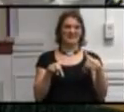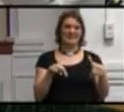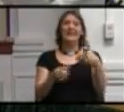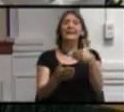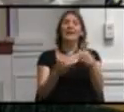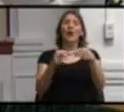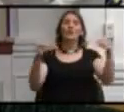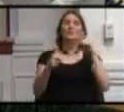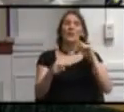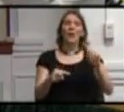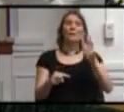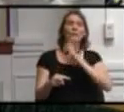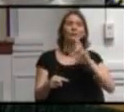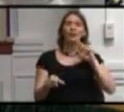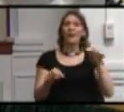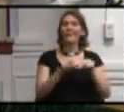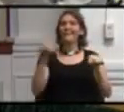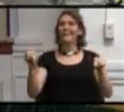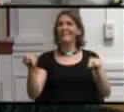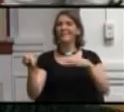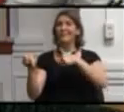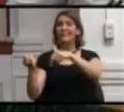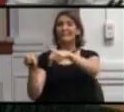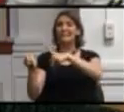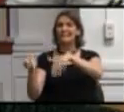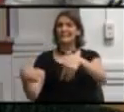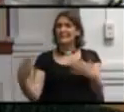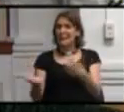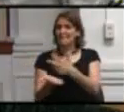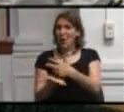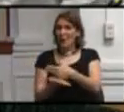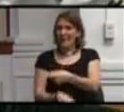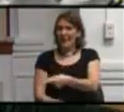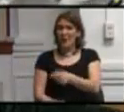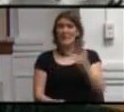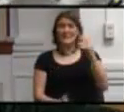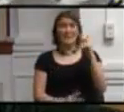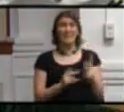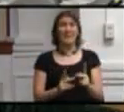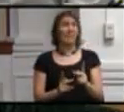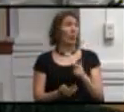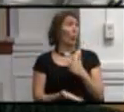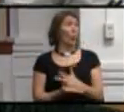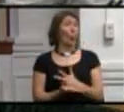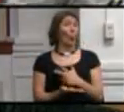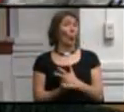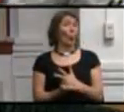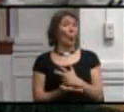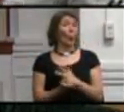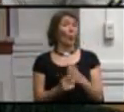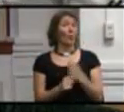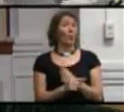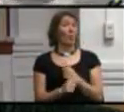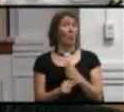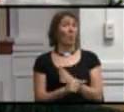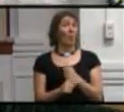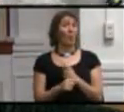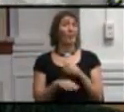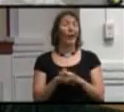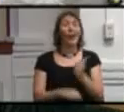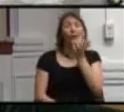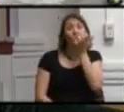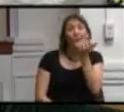restaurant. And it's our understanding that people are regularly parking up on the